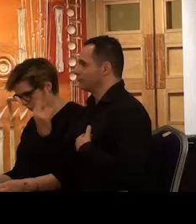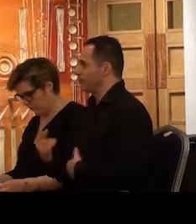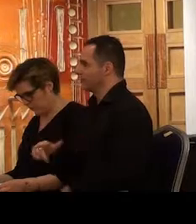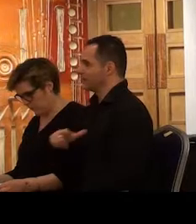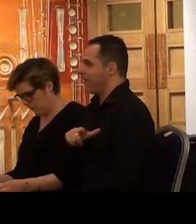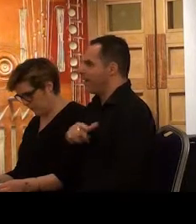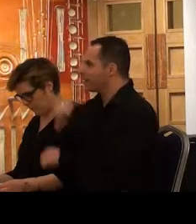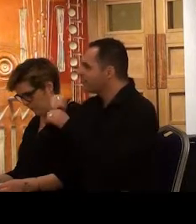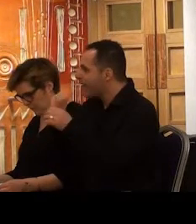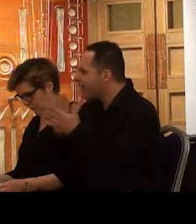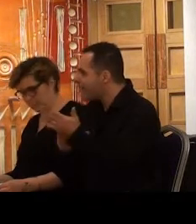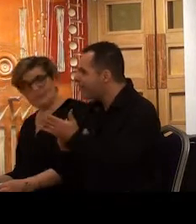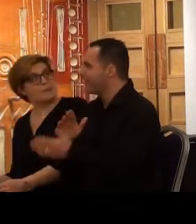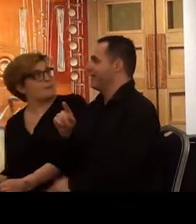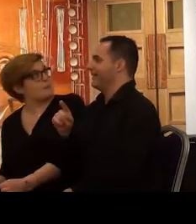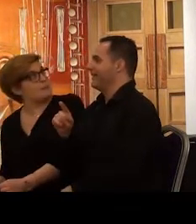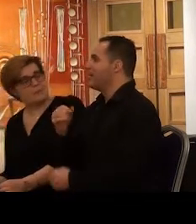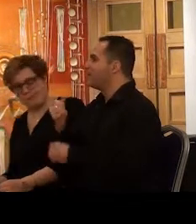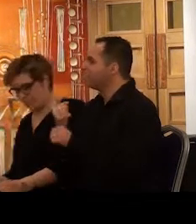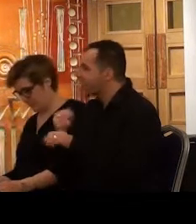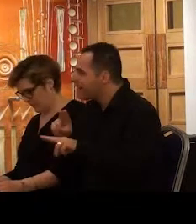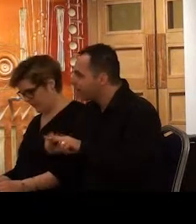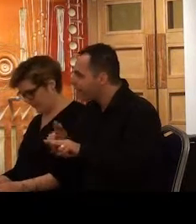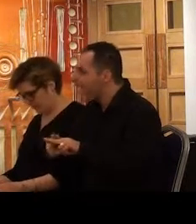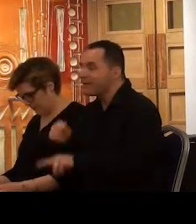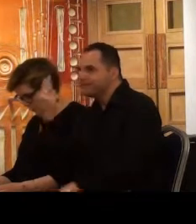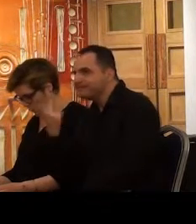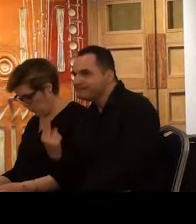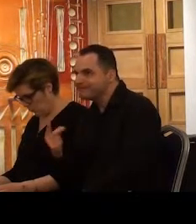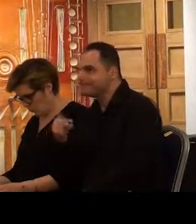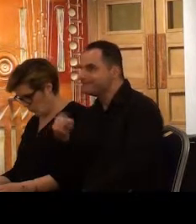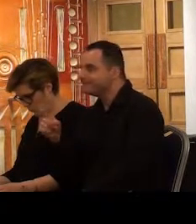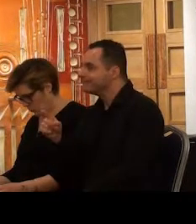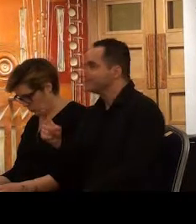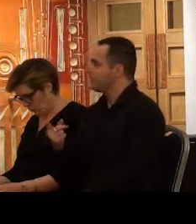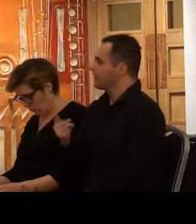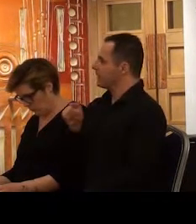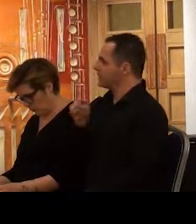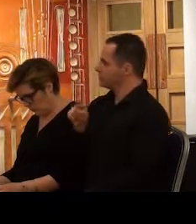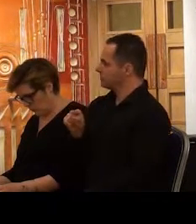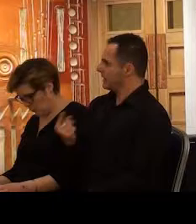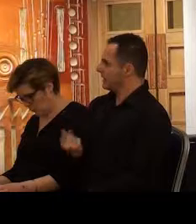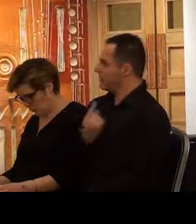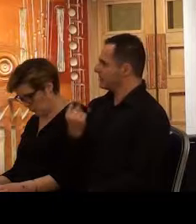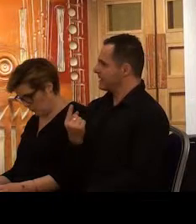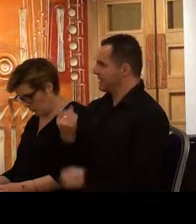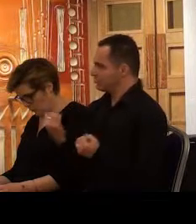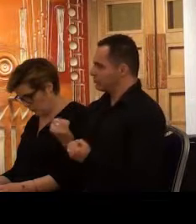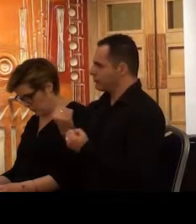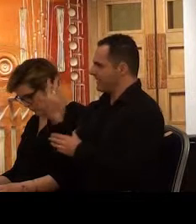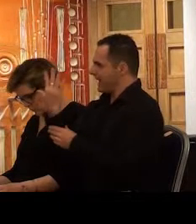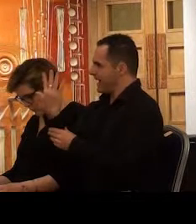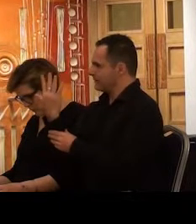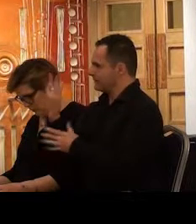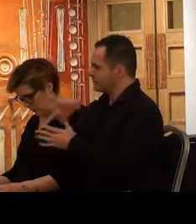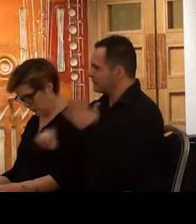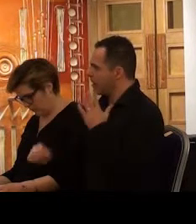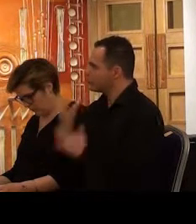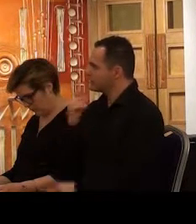of Grandma and Grandpa, and she started to get enough strength in her hand to begin to use the pen and to begin